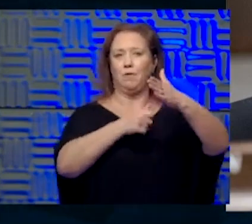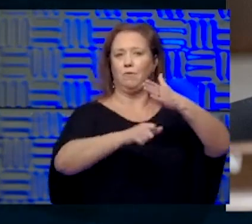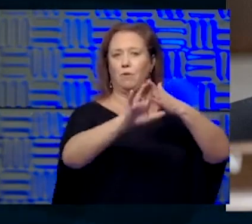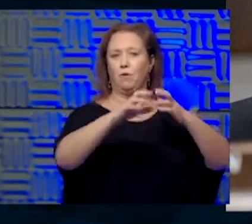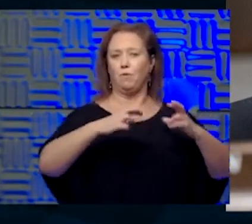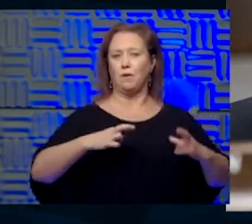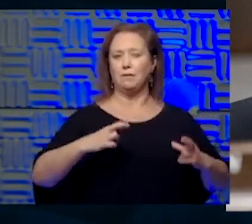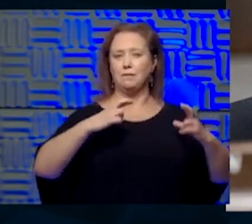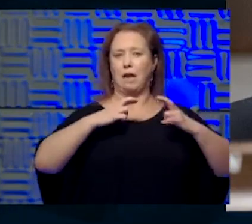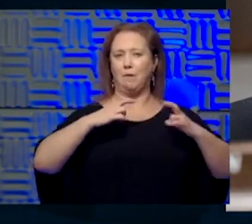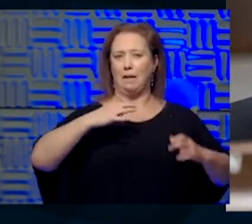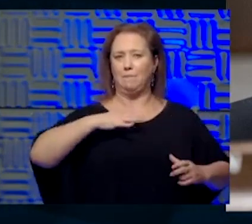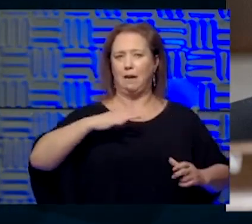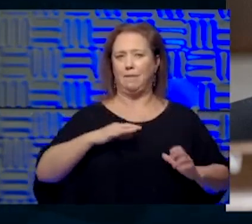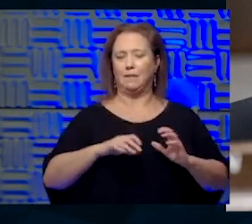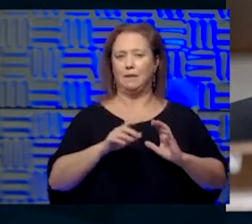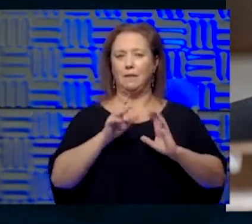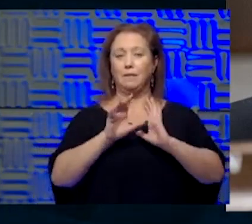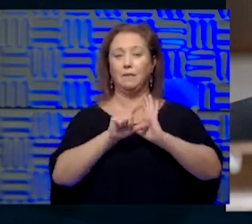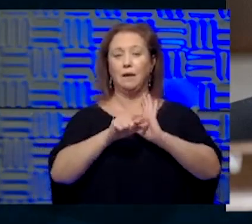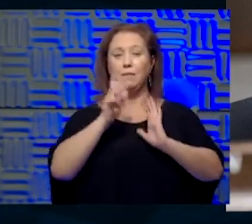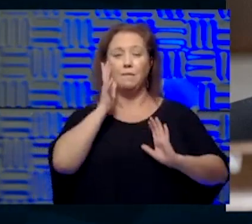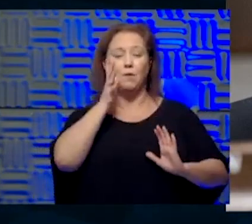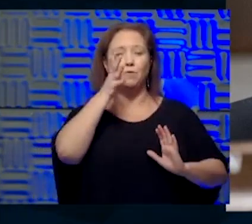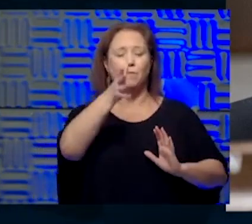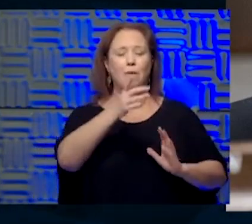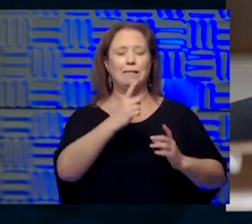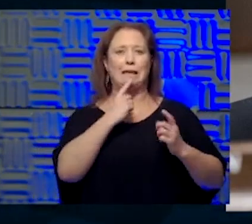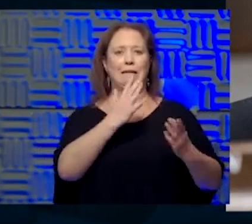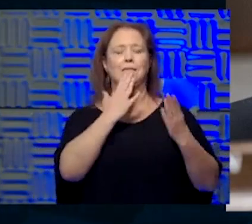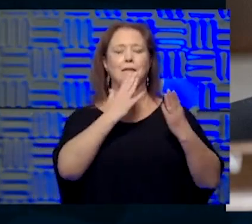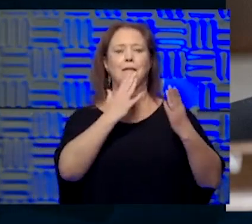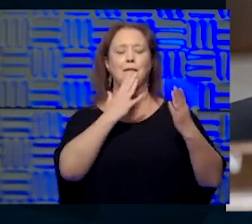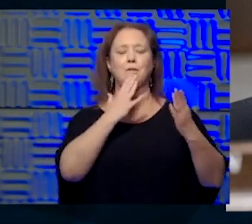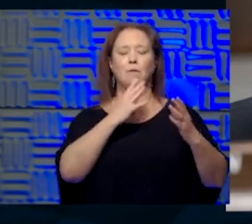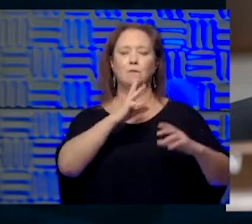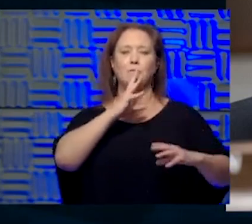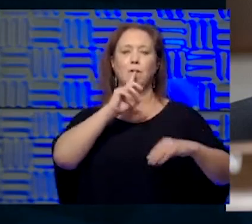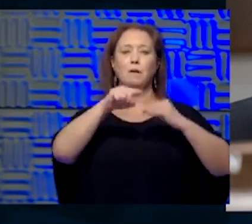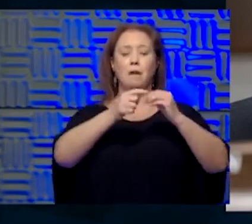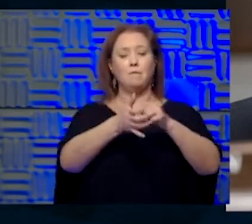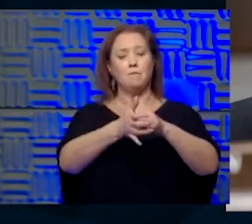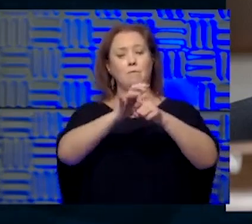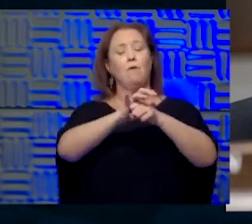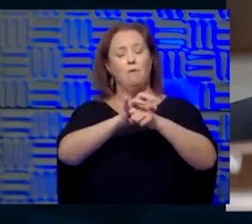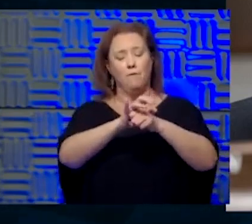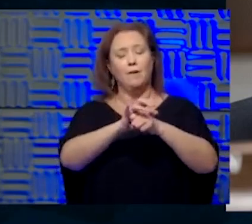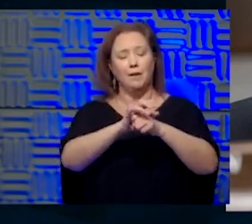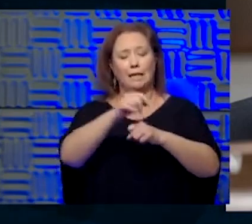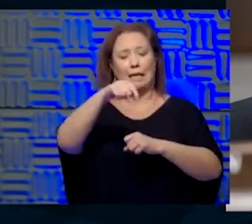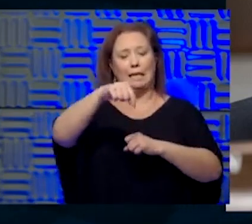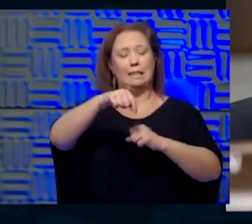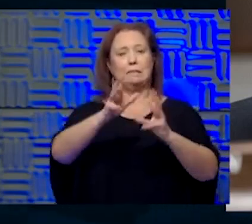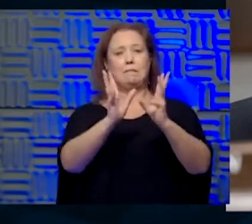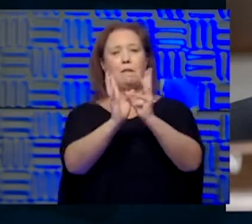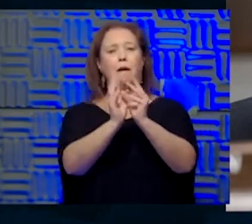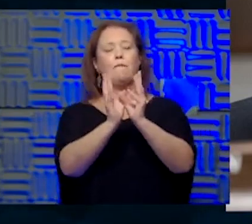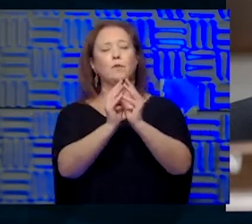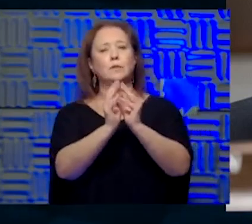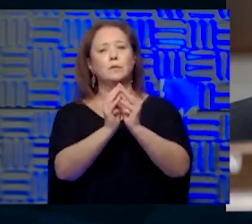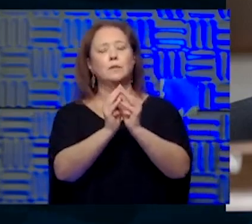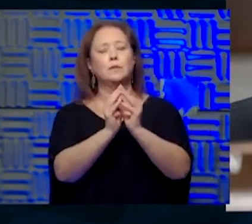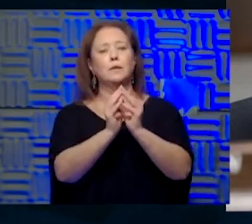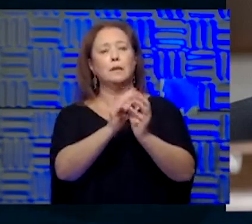and benefits in the future. But I would express gratitude, especially as we talk about COVID-19 in this press conference, to